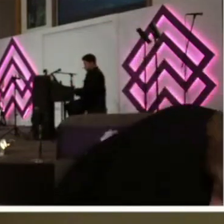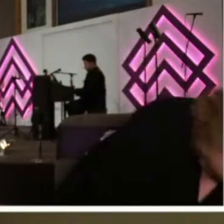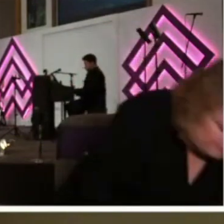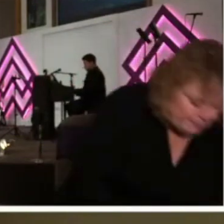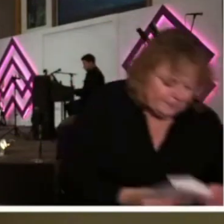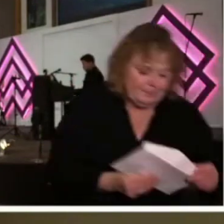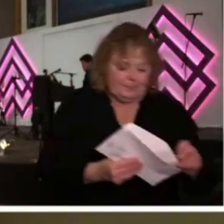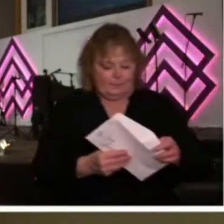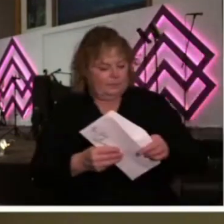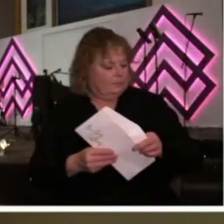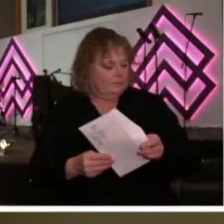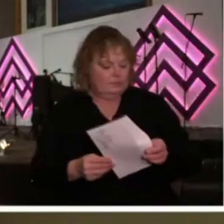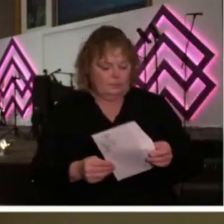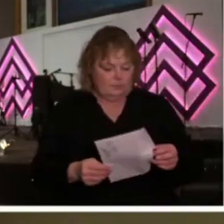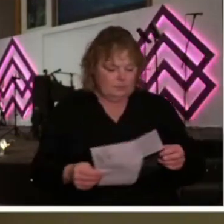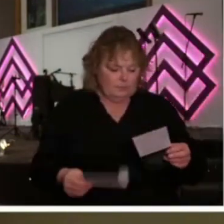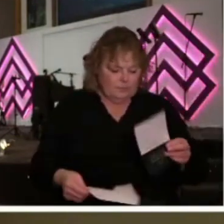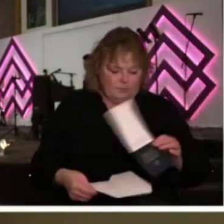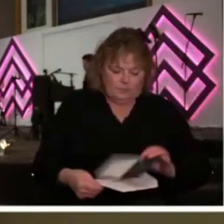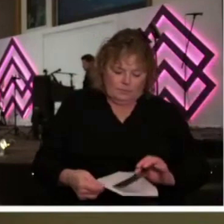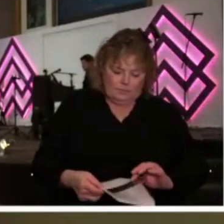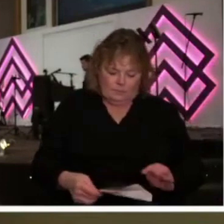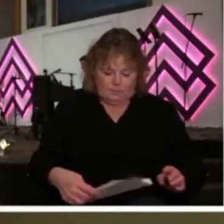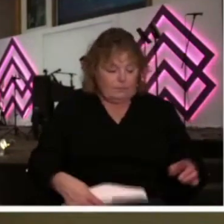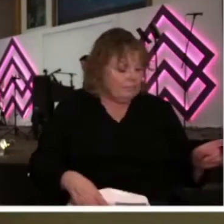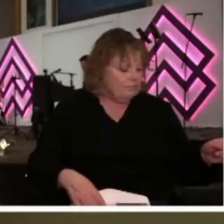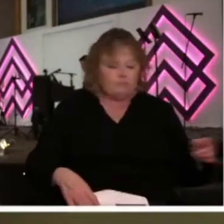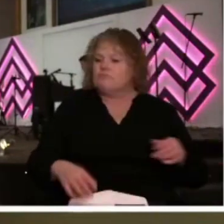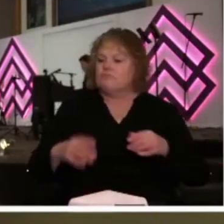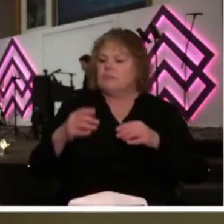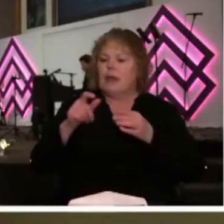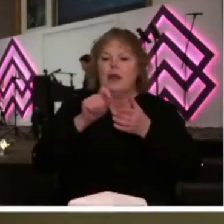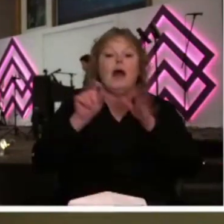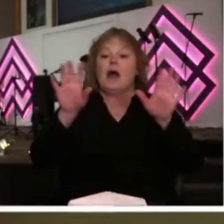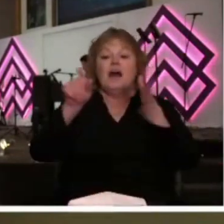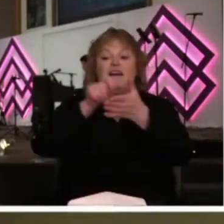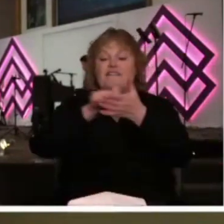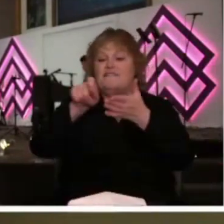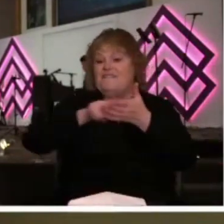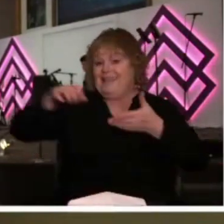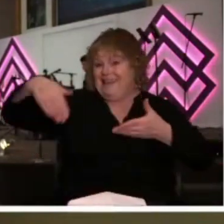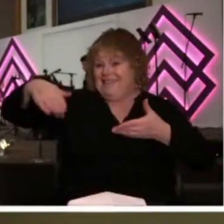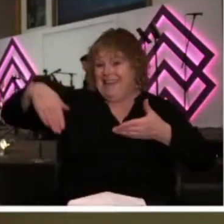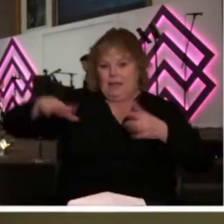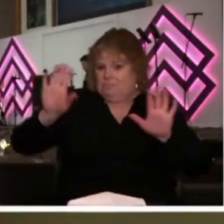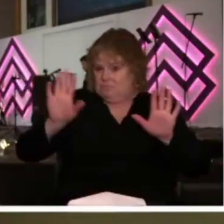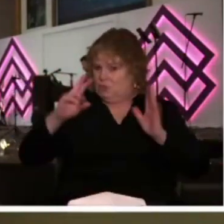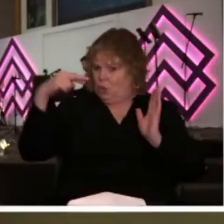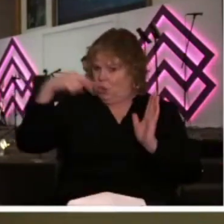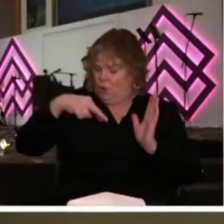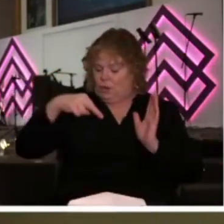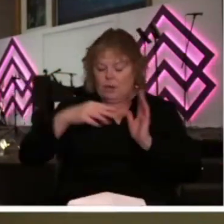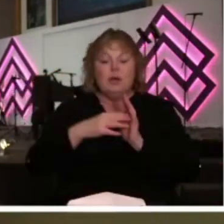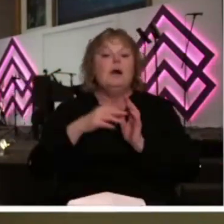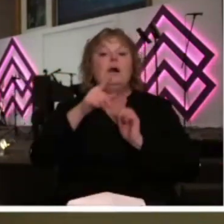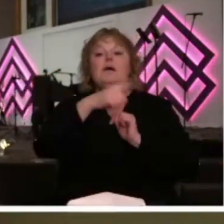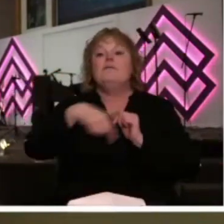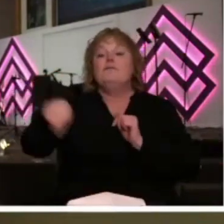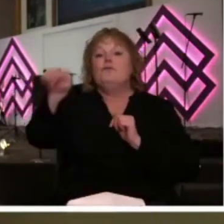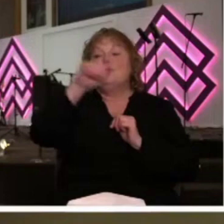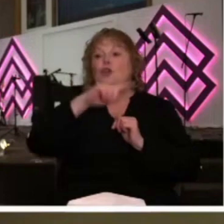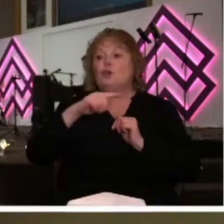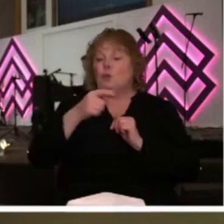There should be a pen associated with every one of them. And don't fill them out yet. Just look at it for a moment. And for those of you that are